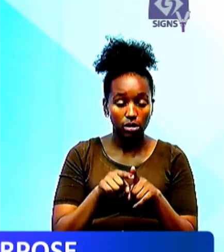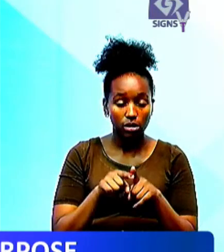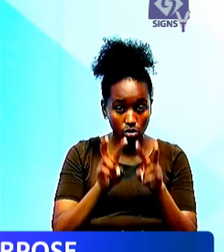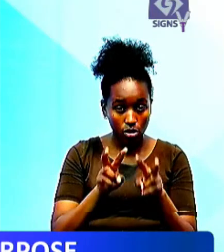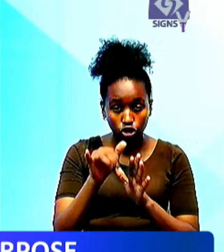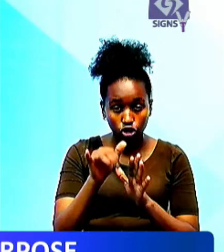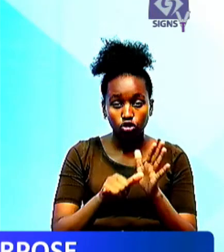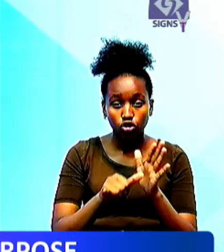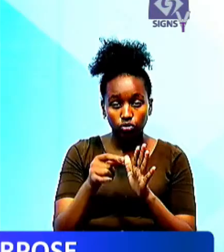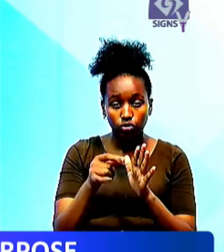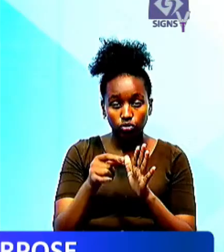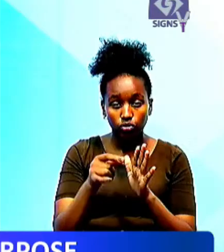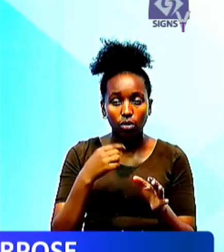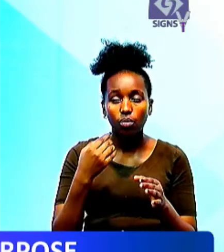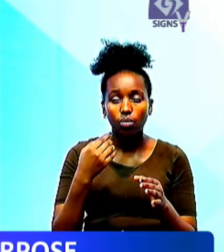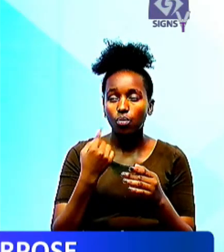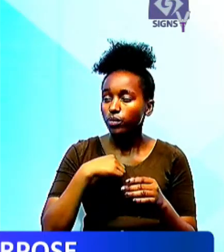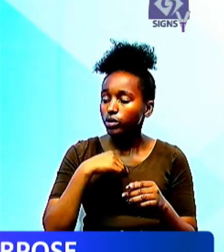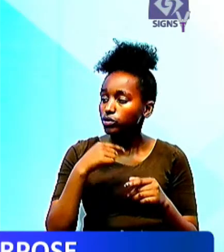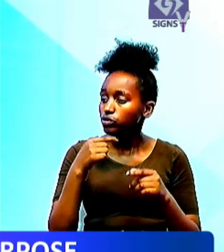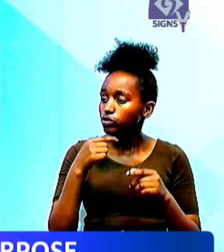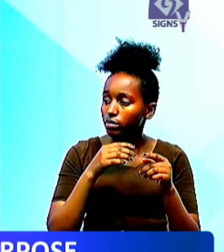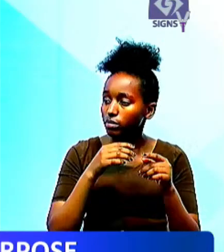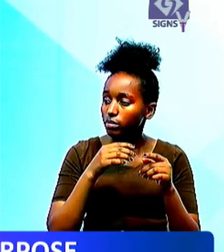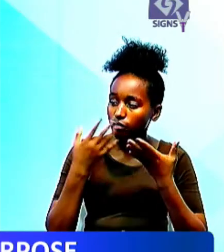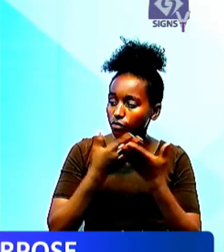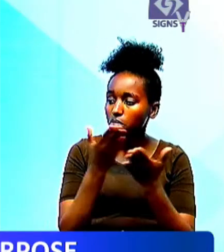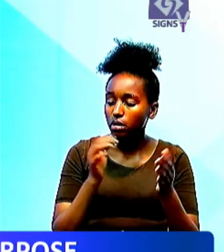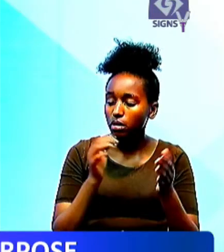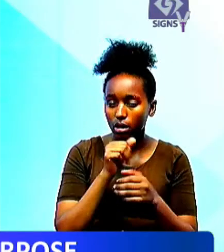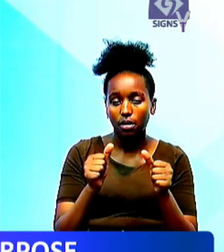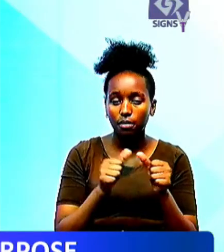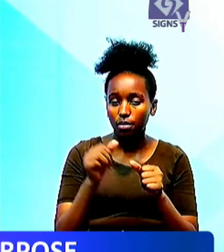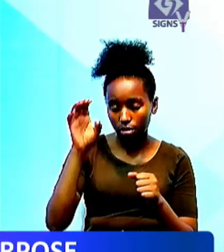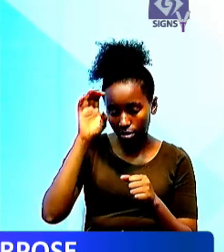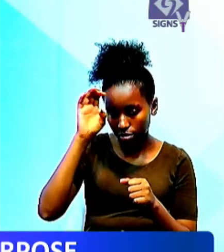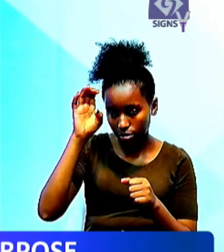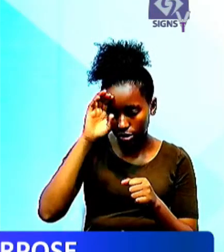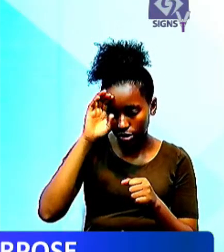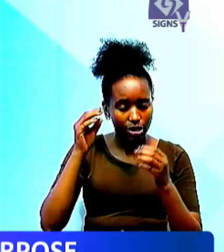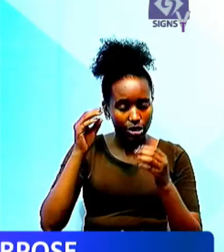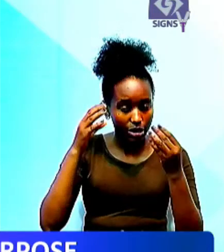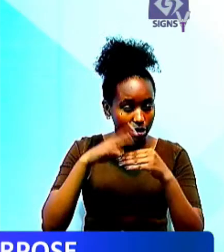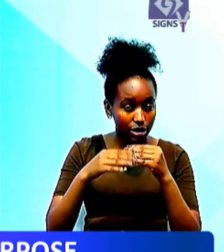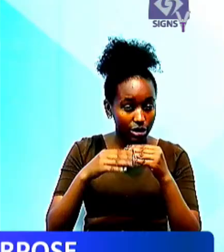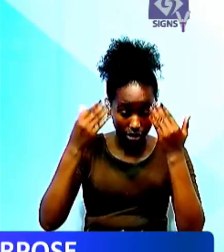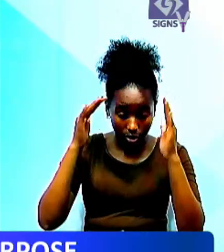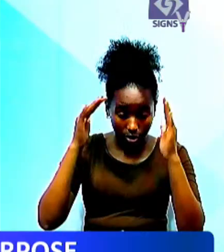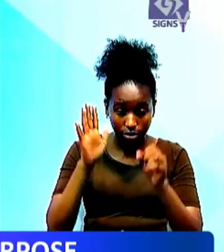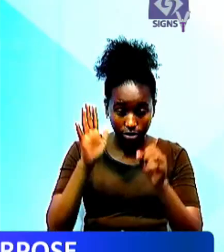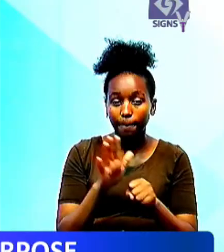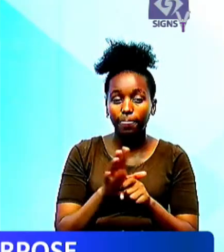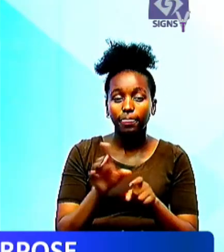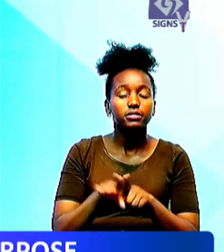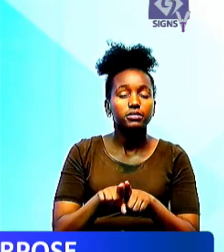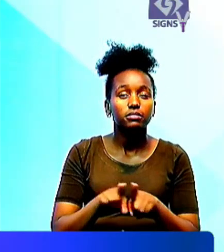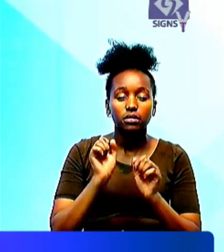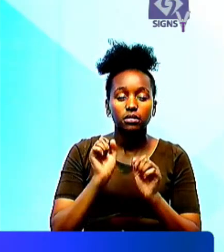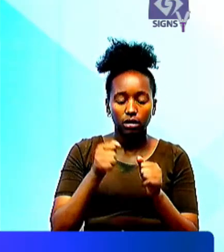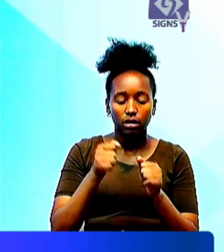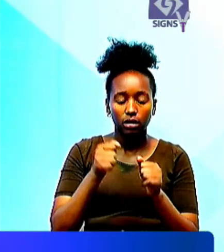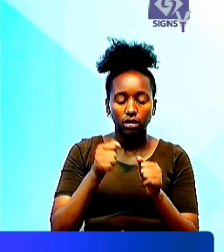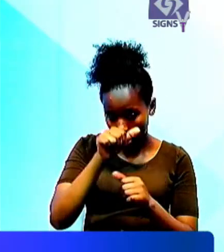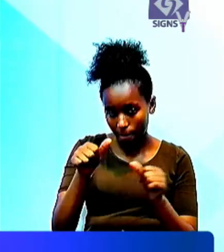Capital. We have a lot of investor education there. These discussions, we do them, we educate people, get to learn about the market, how they are